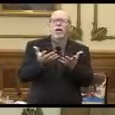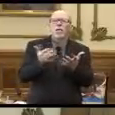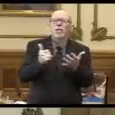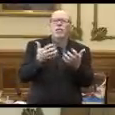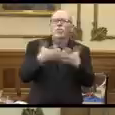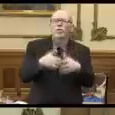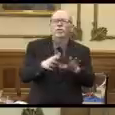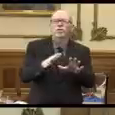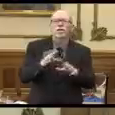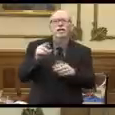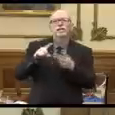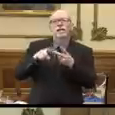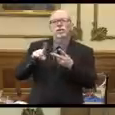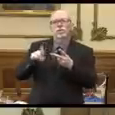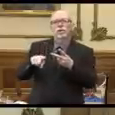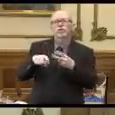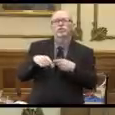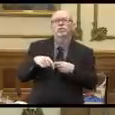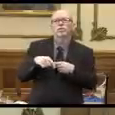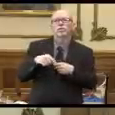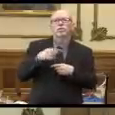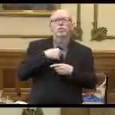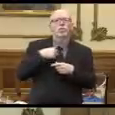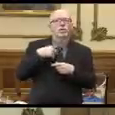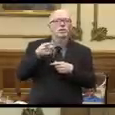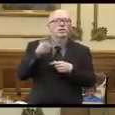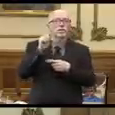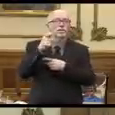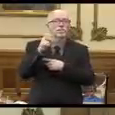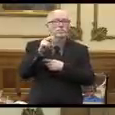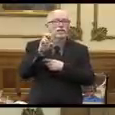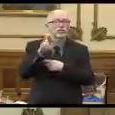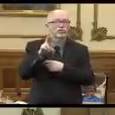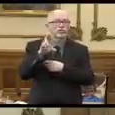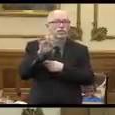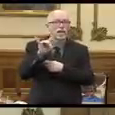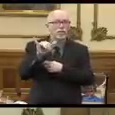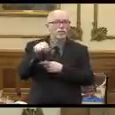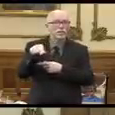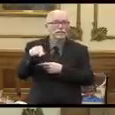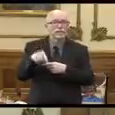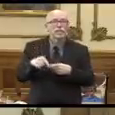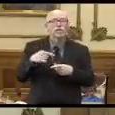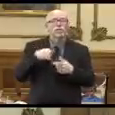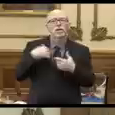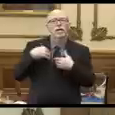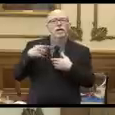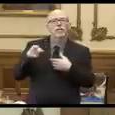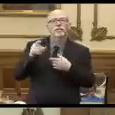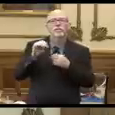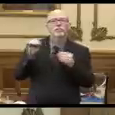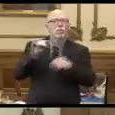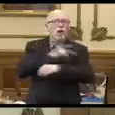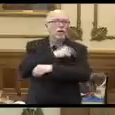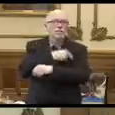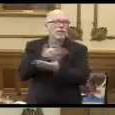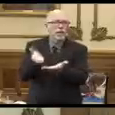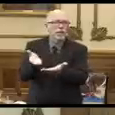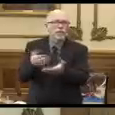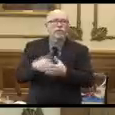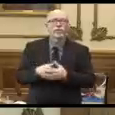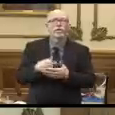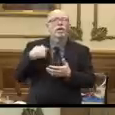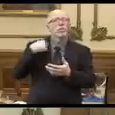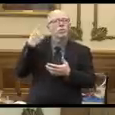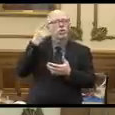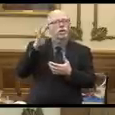And then my second question is, we also have the Spencer County leader in Spencer County, where there is no hospital. And I'm wondering